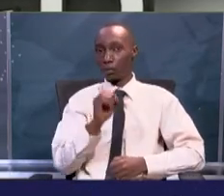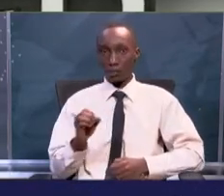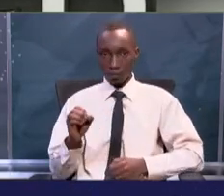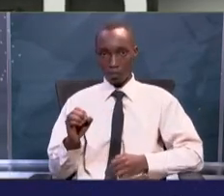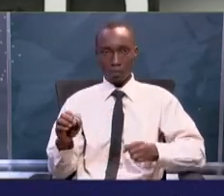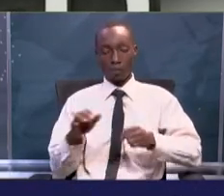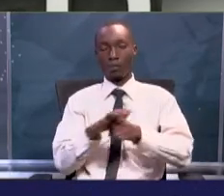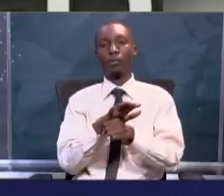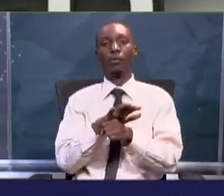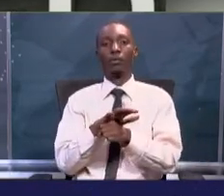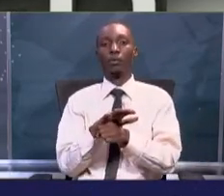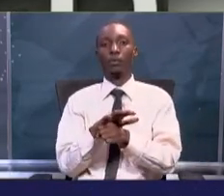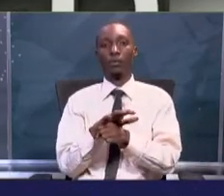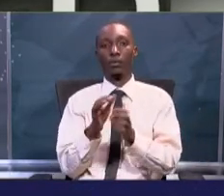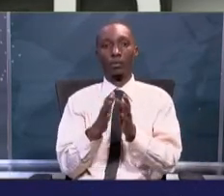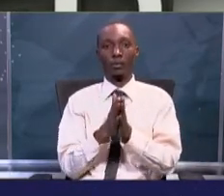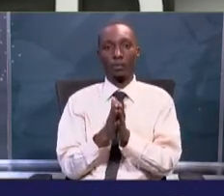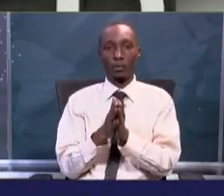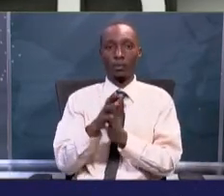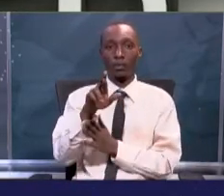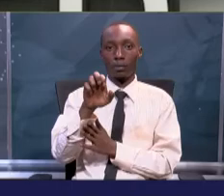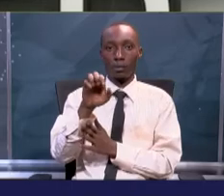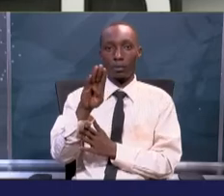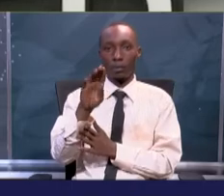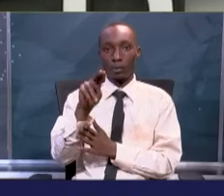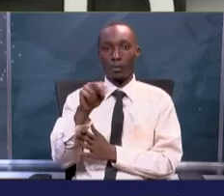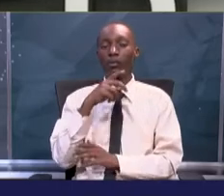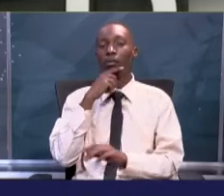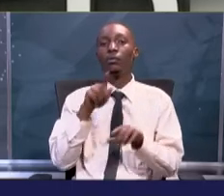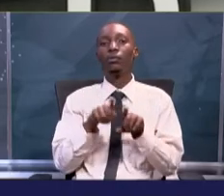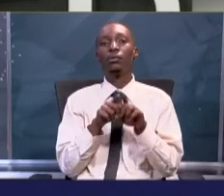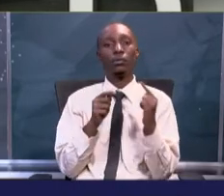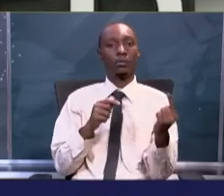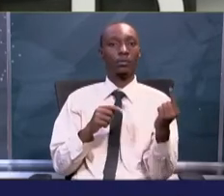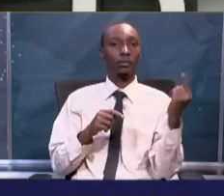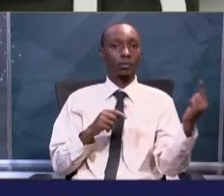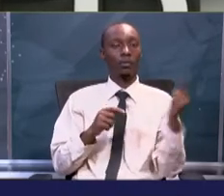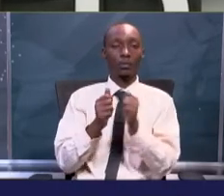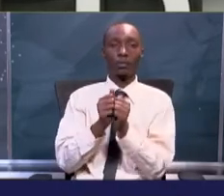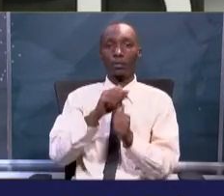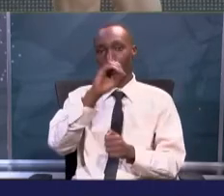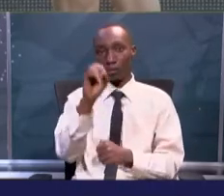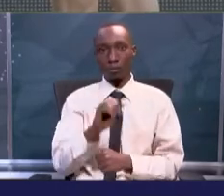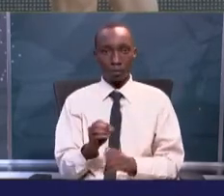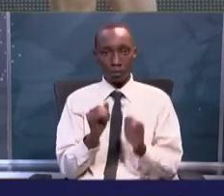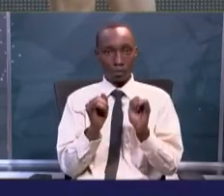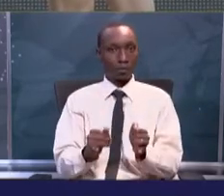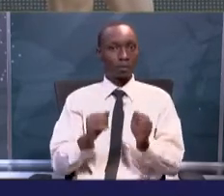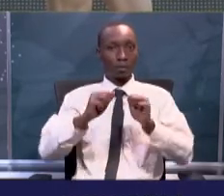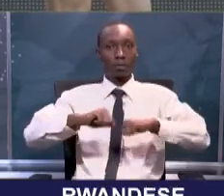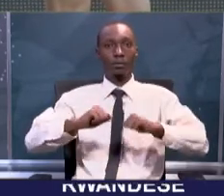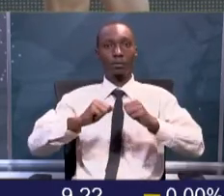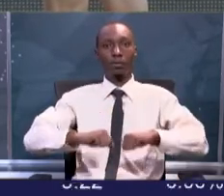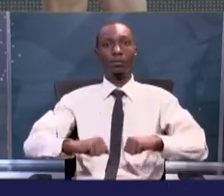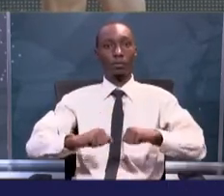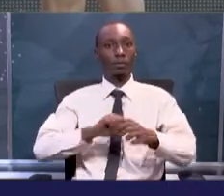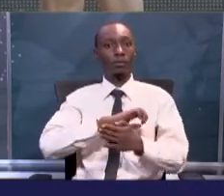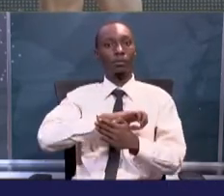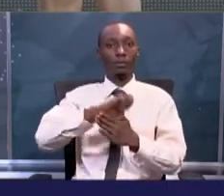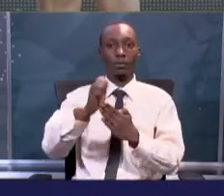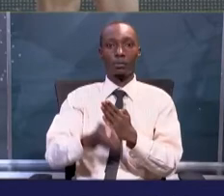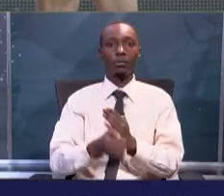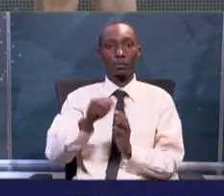Amanda Stavely and the Rubin brothers each owning 10%. The new deal marks the end of Mike